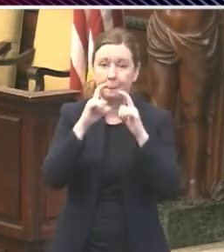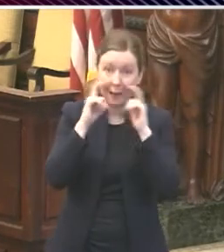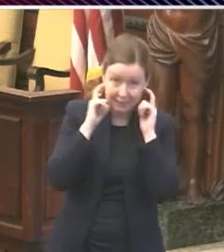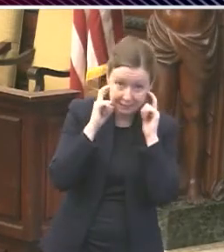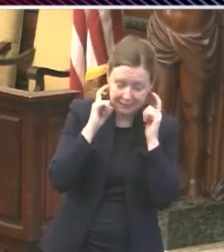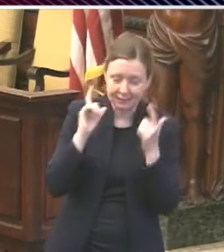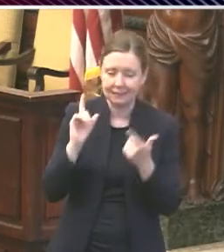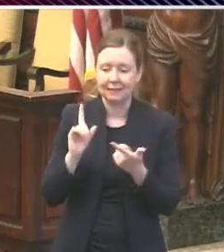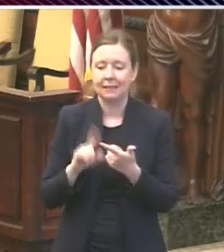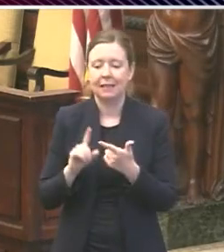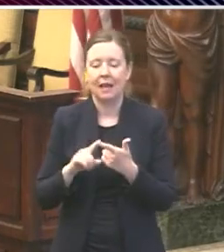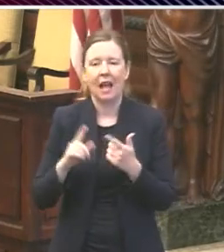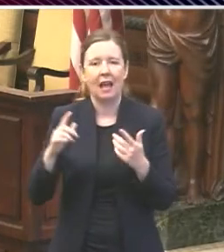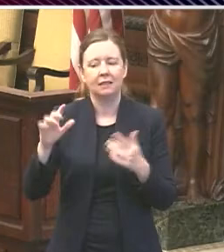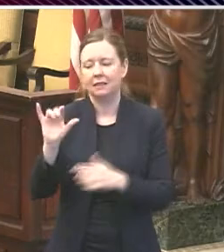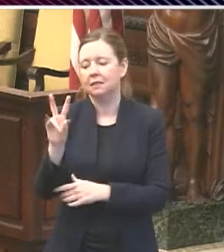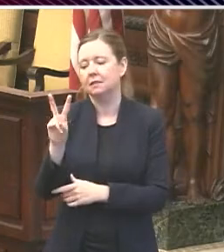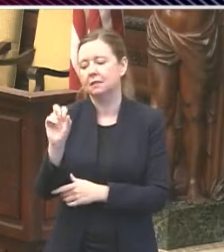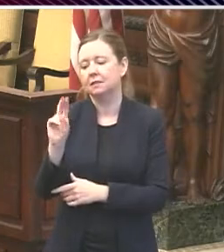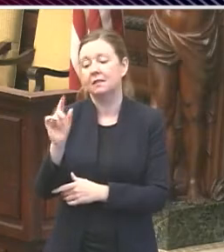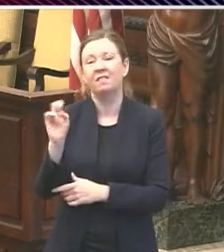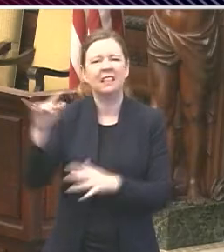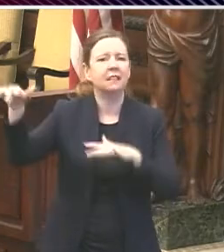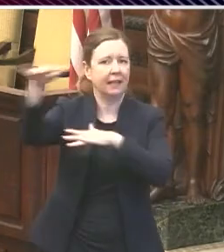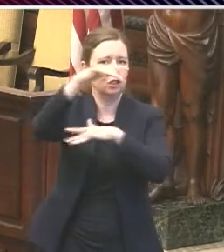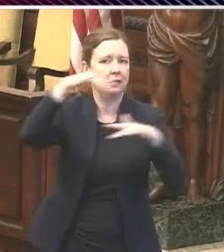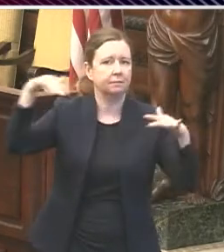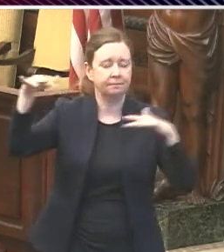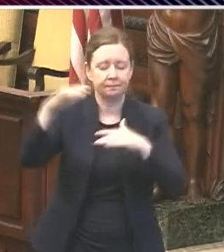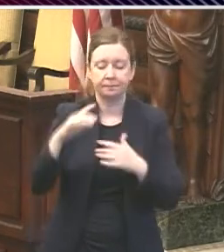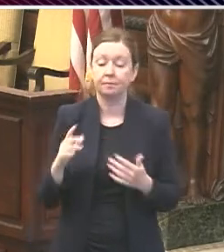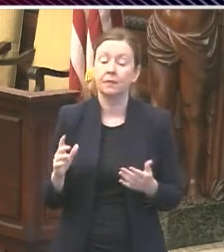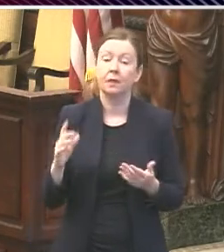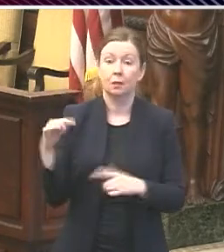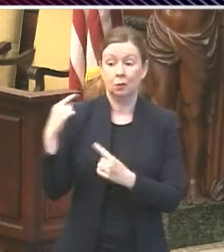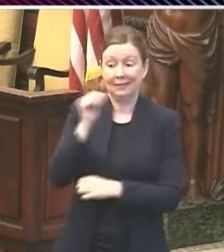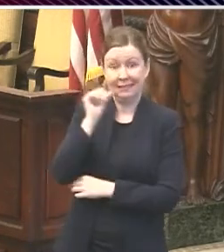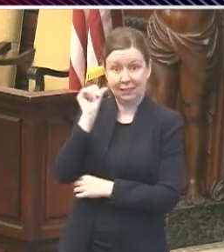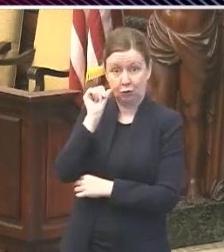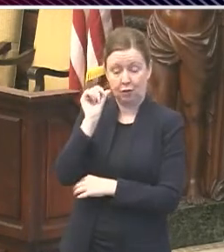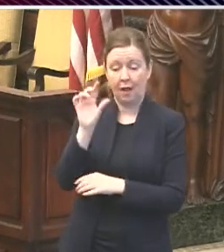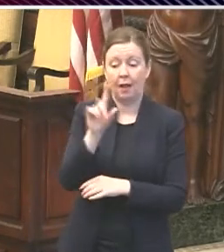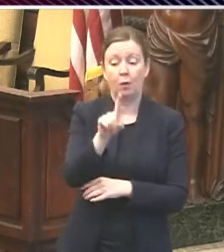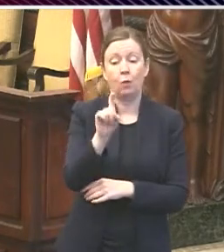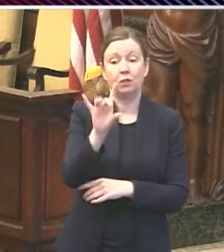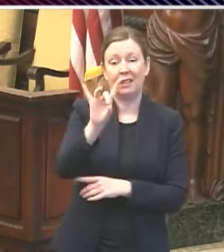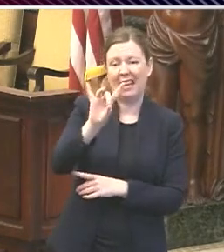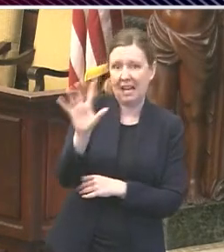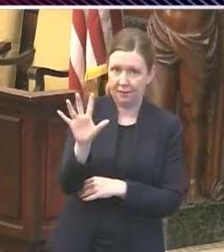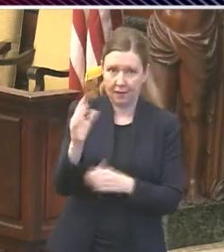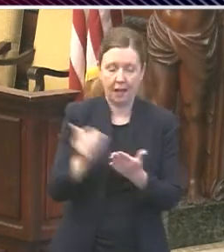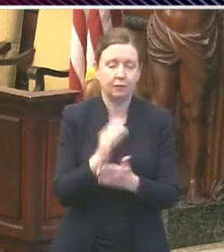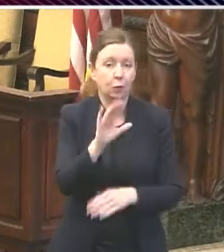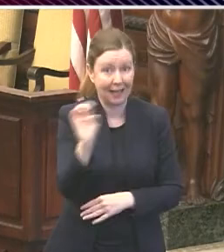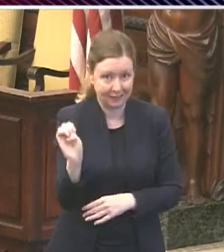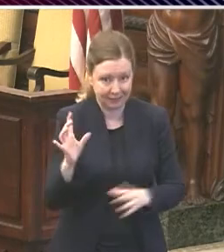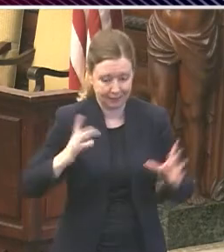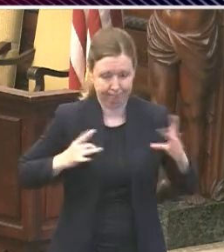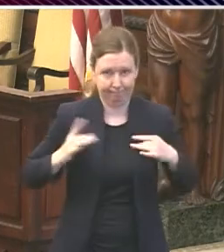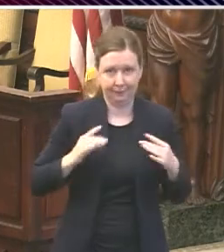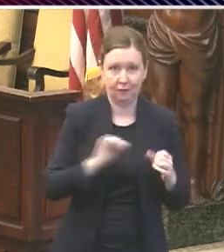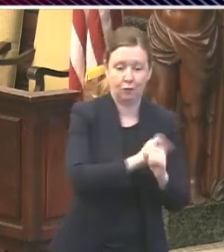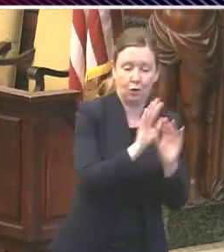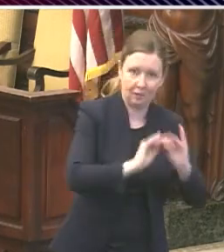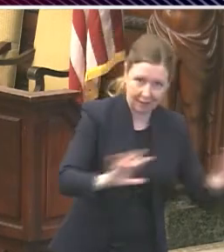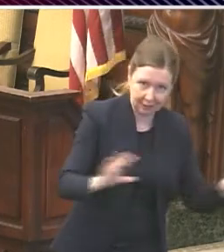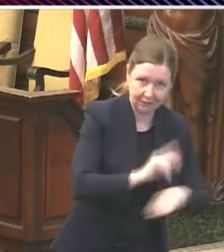bit about ventilation. So here are the numbers. Since this time yesterday, we've identified 185 new cases of the coronavirus infection